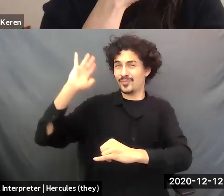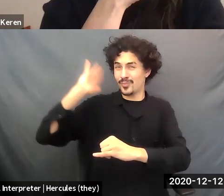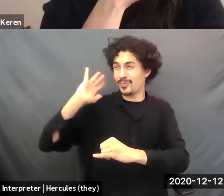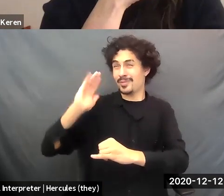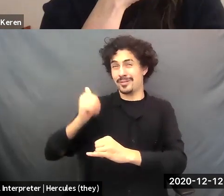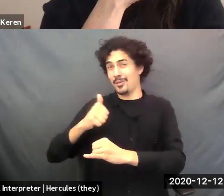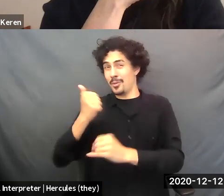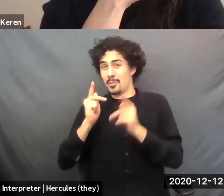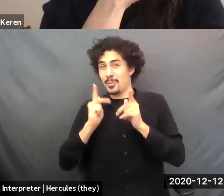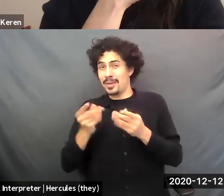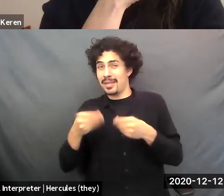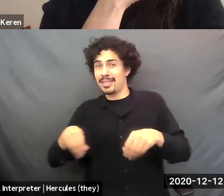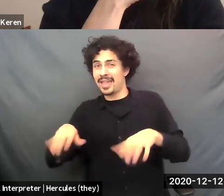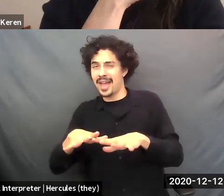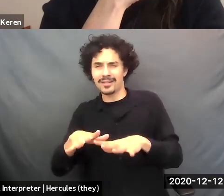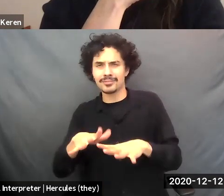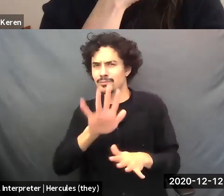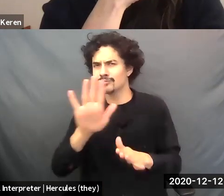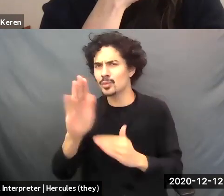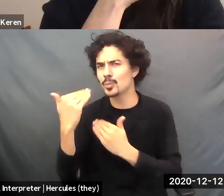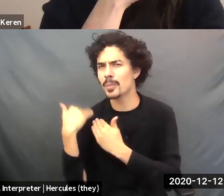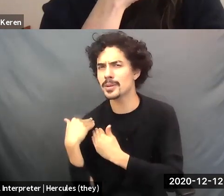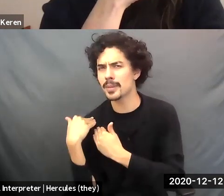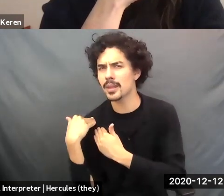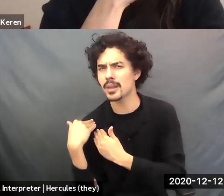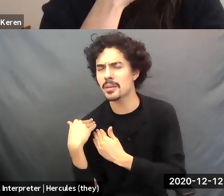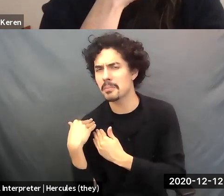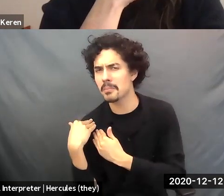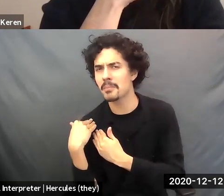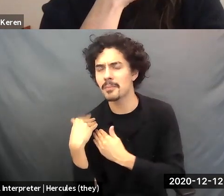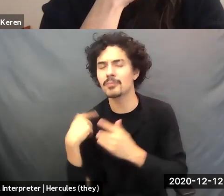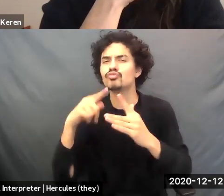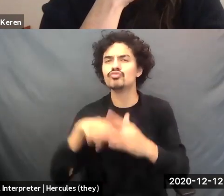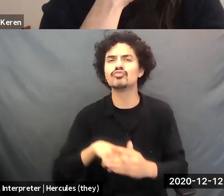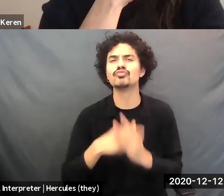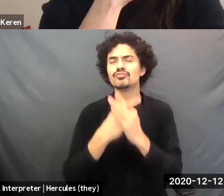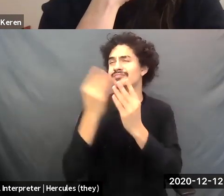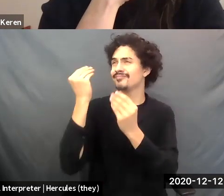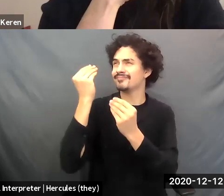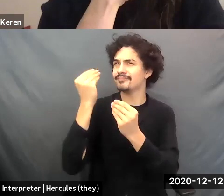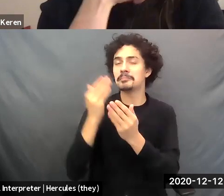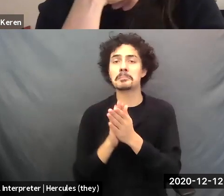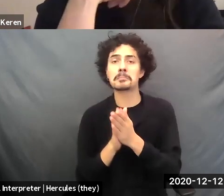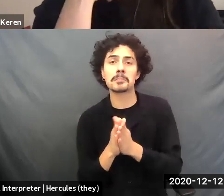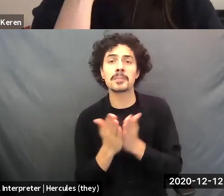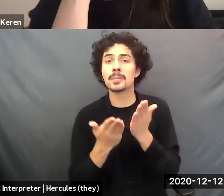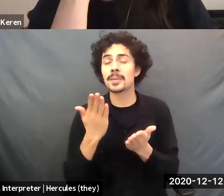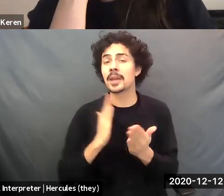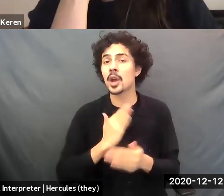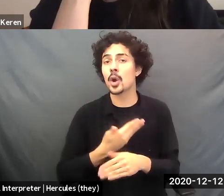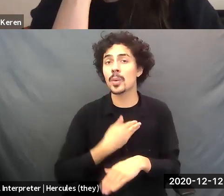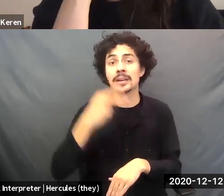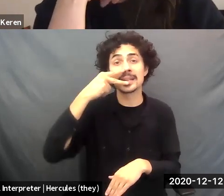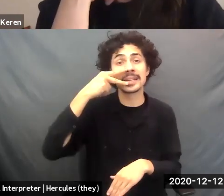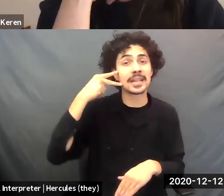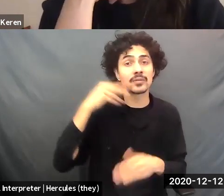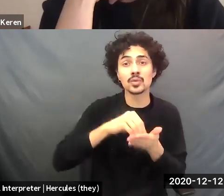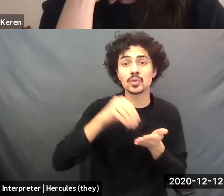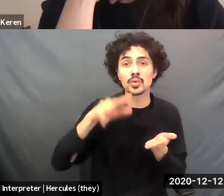land. Um, and, you know, we might think about that as like, maybe our native students shouldn't pay tuition.